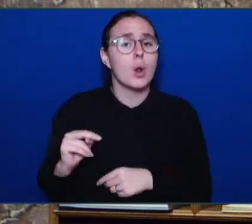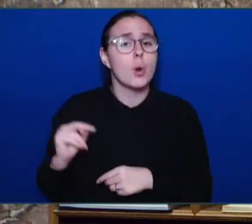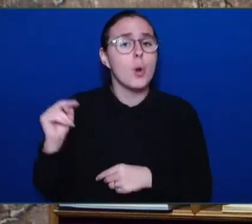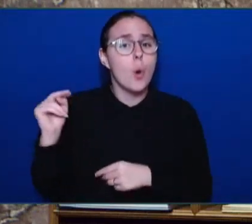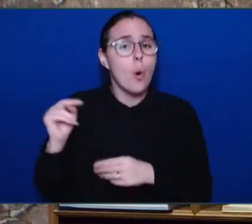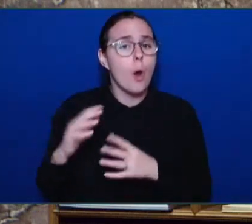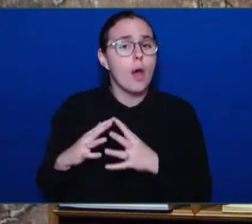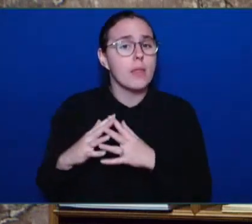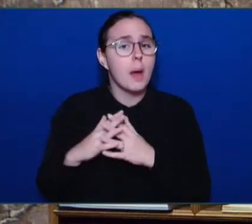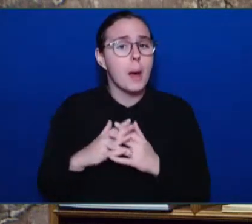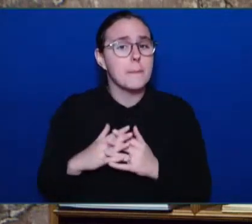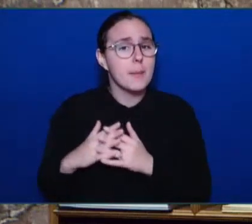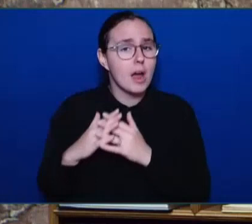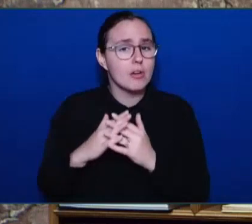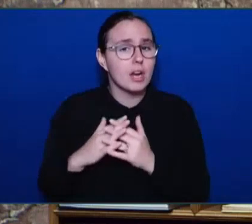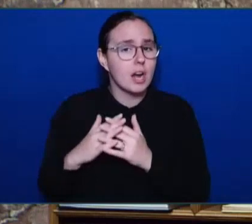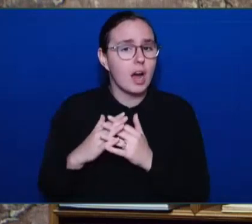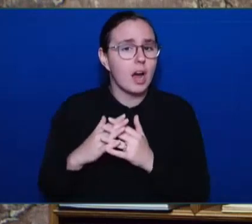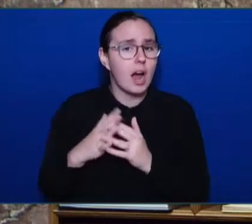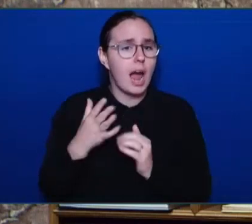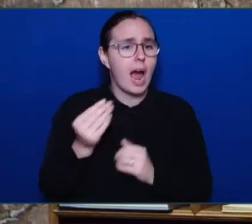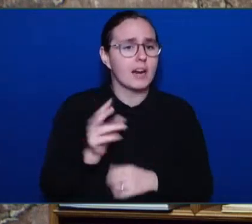North America-wide. And that is...